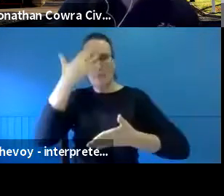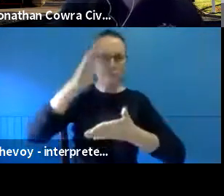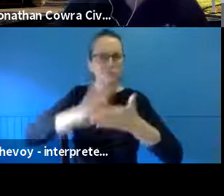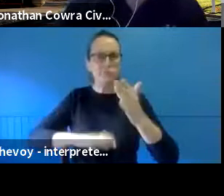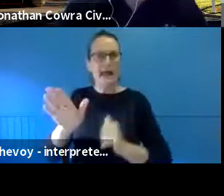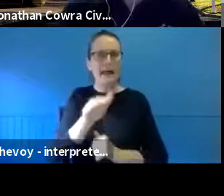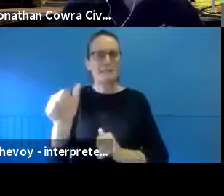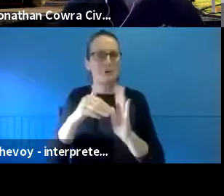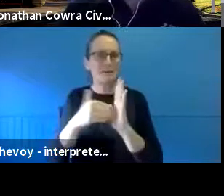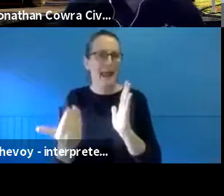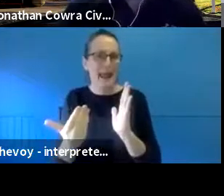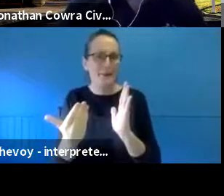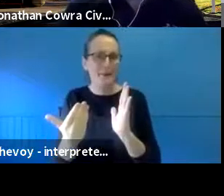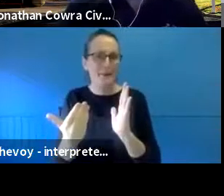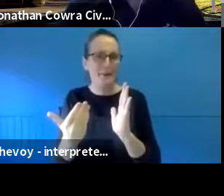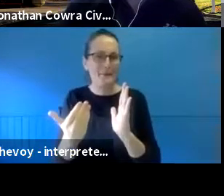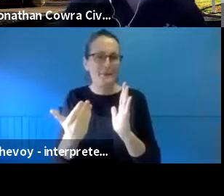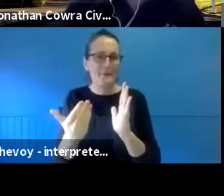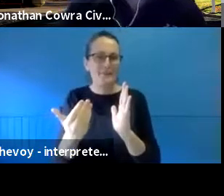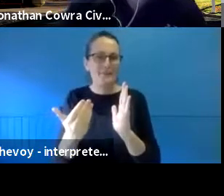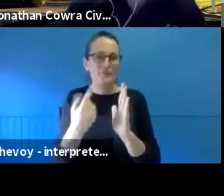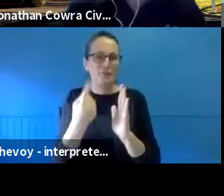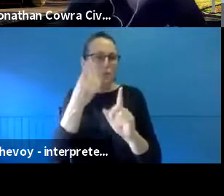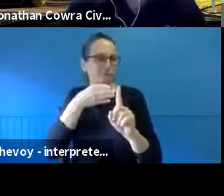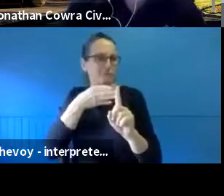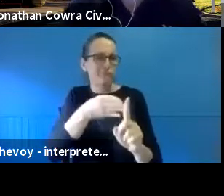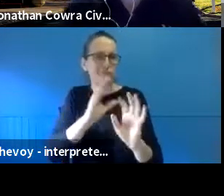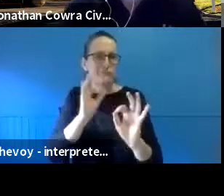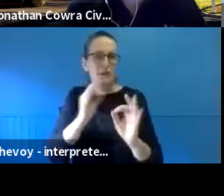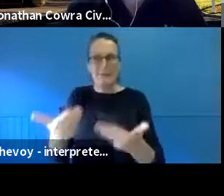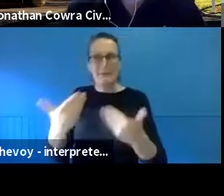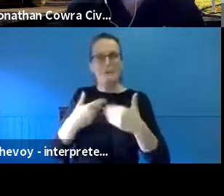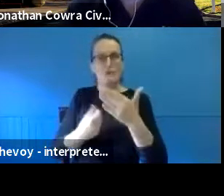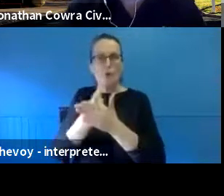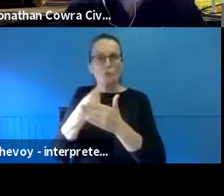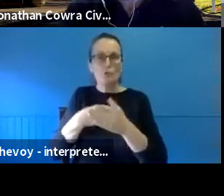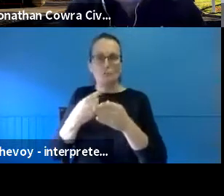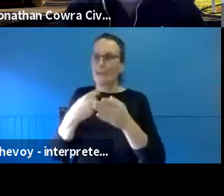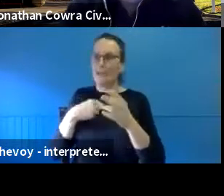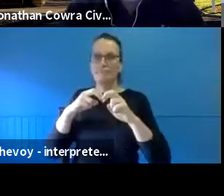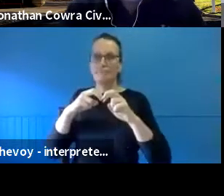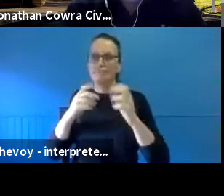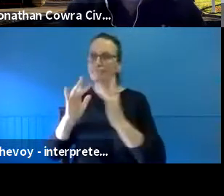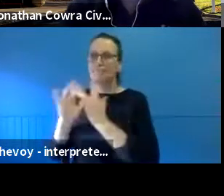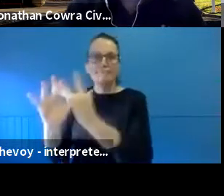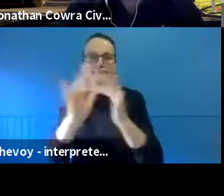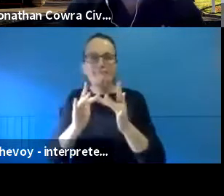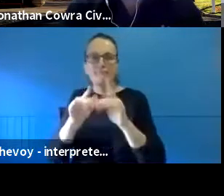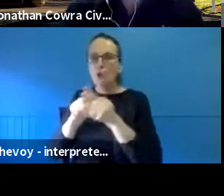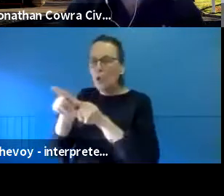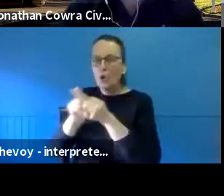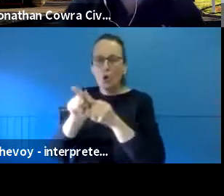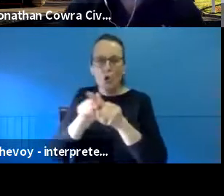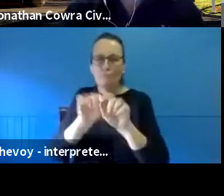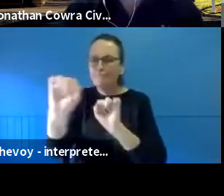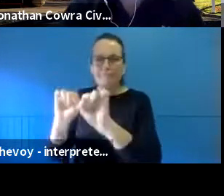anymore, or really at all, but it's given me the opportunity to learn from others, which is invaluable. So